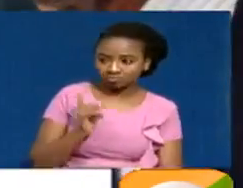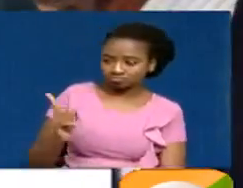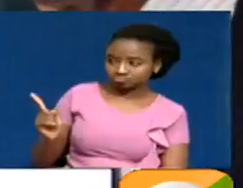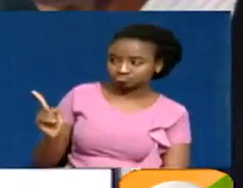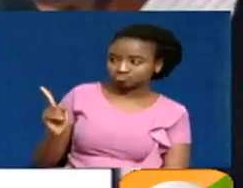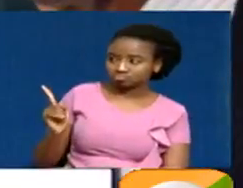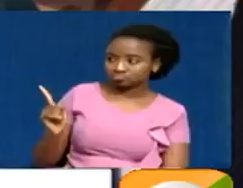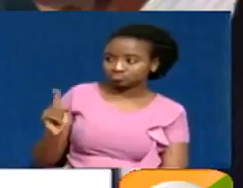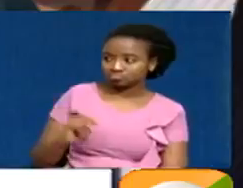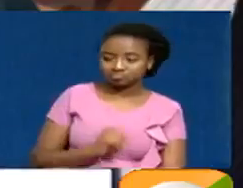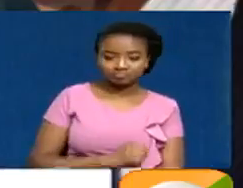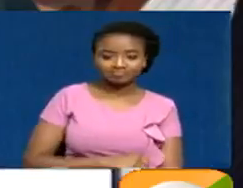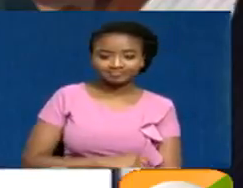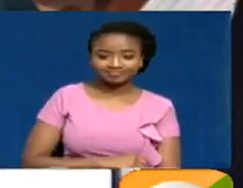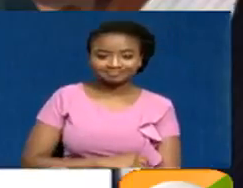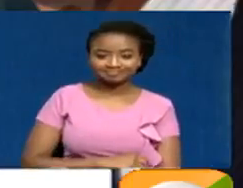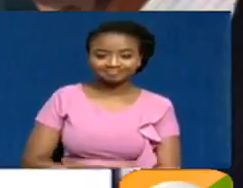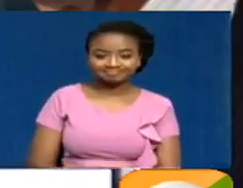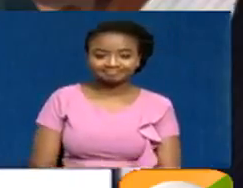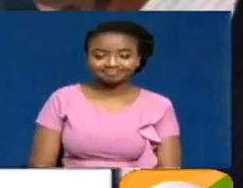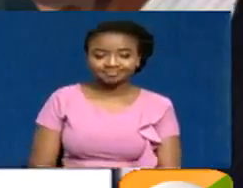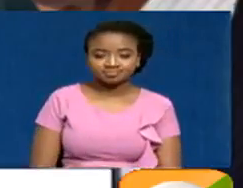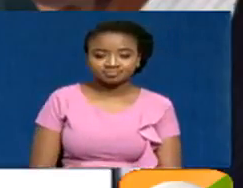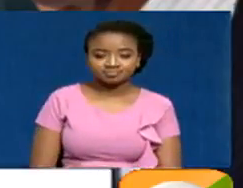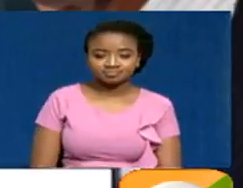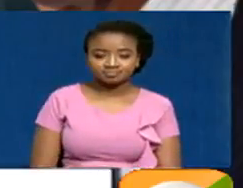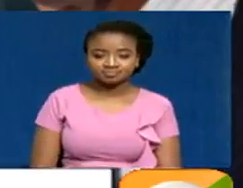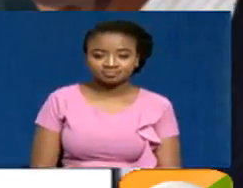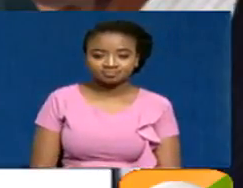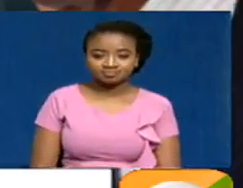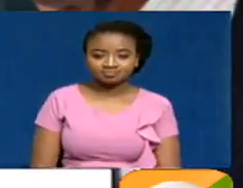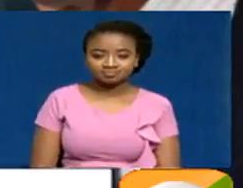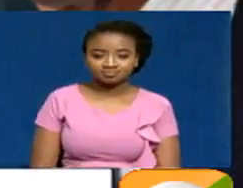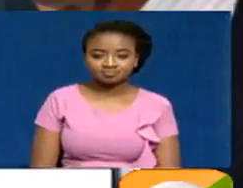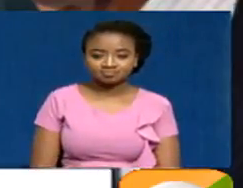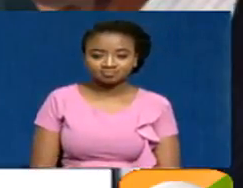U.S. rejects the dissolution of the transitional government in Sudan by security forces